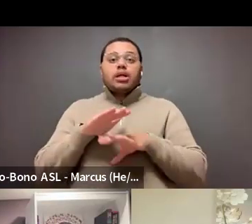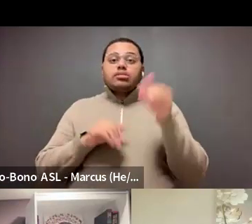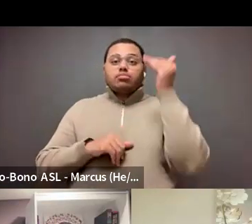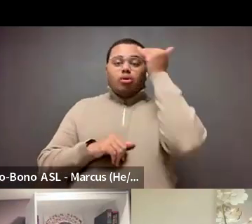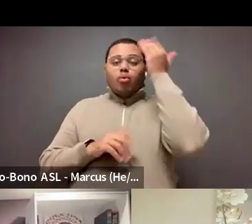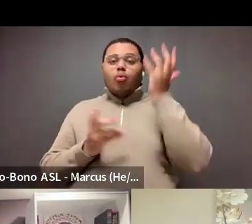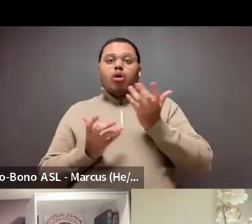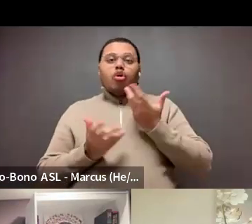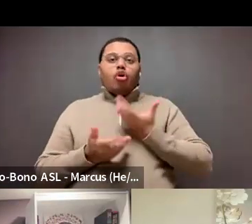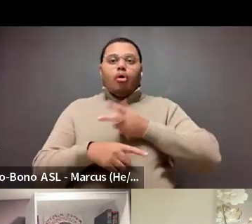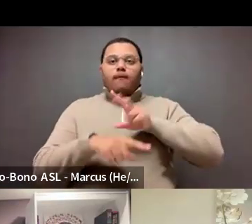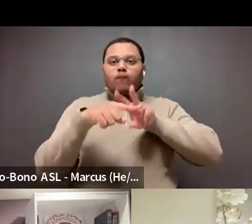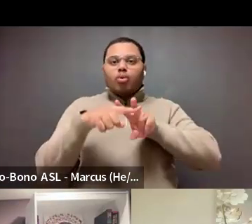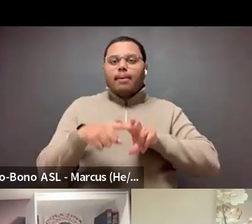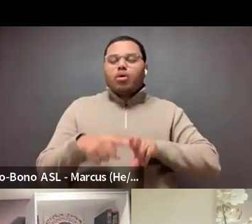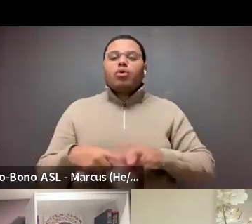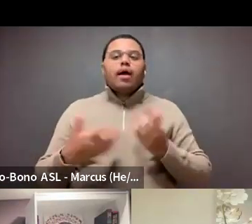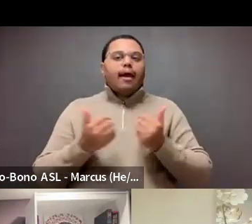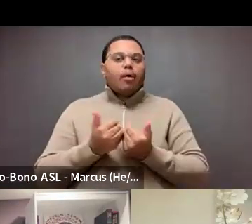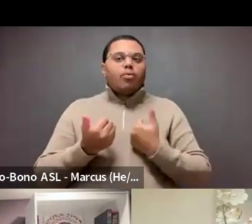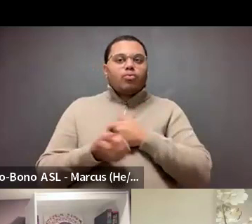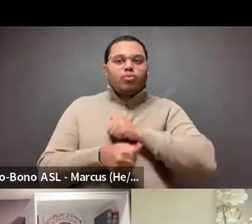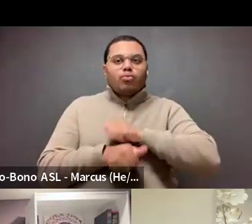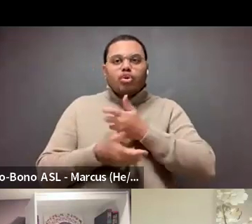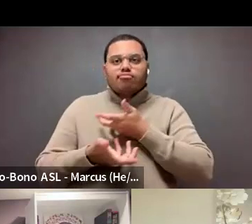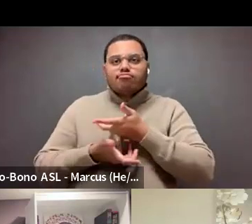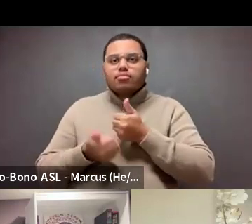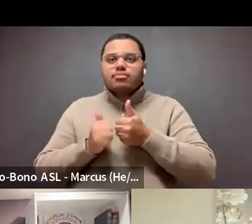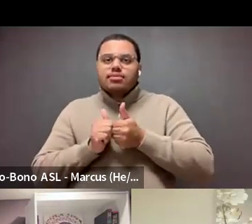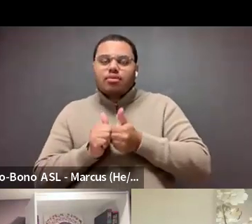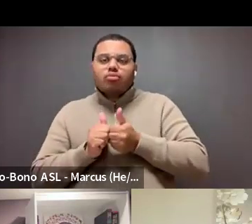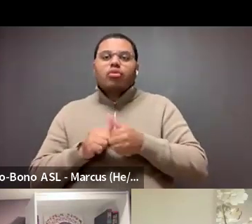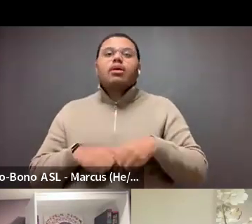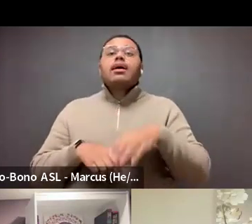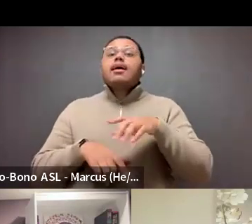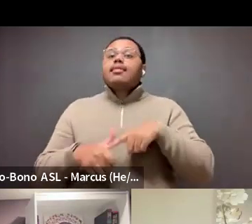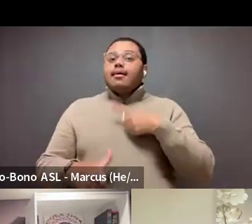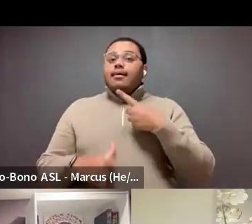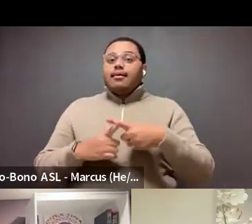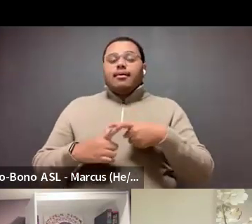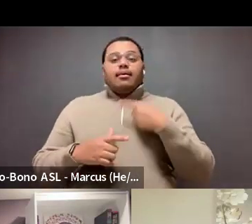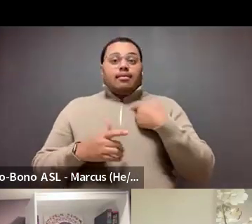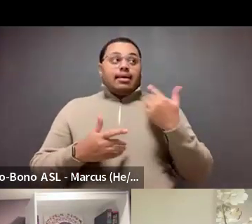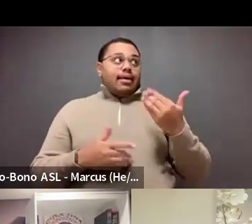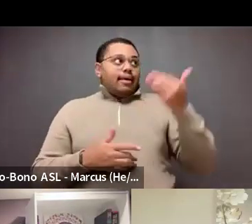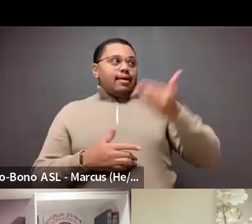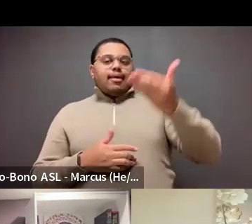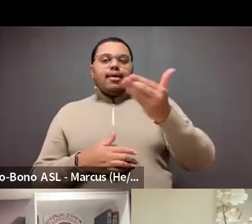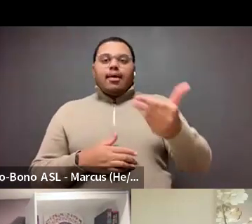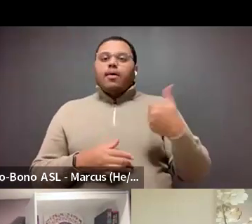our vocabulary and how are we working together? And so that, and that then the visits afterwards